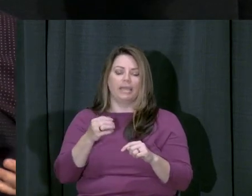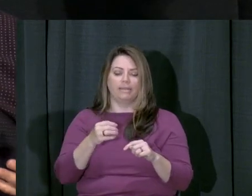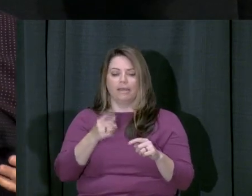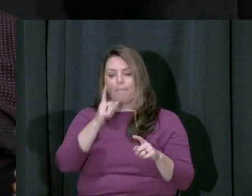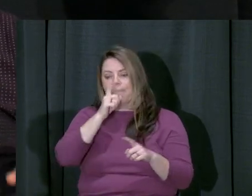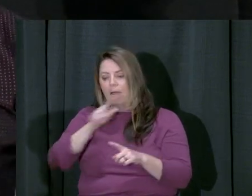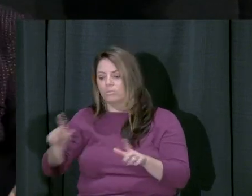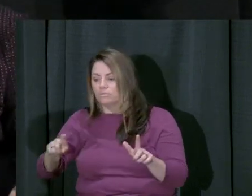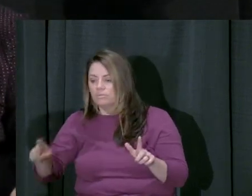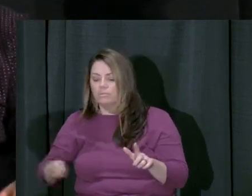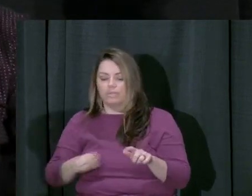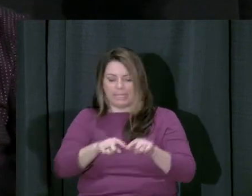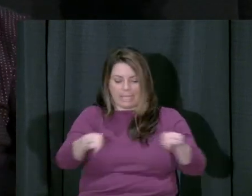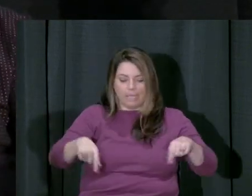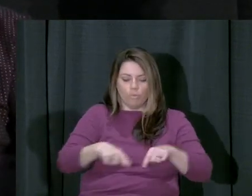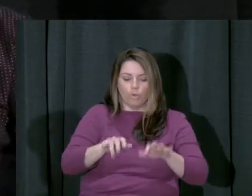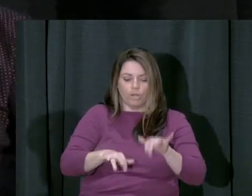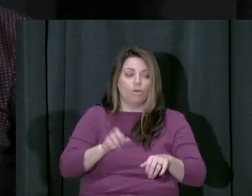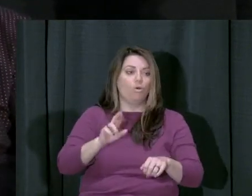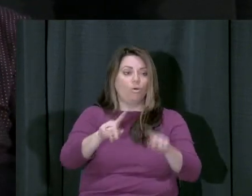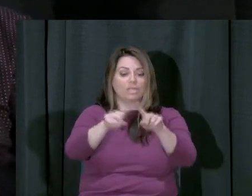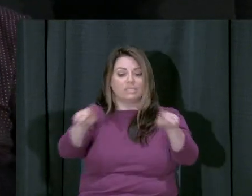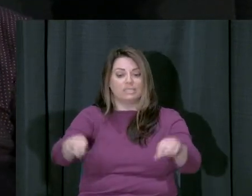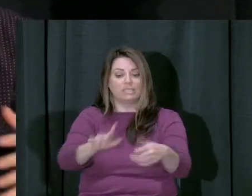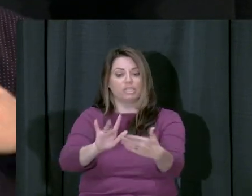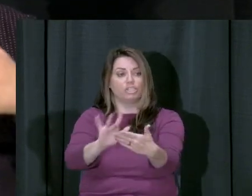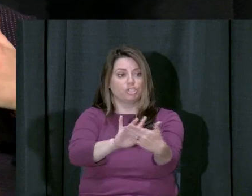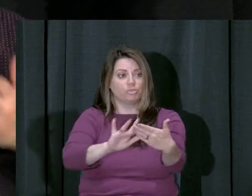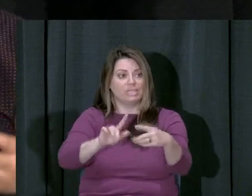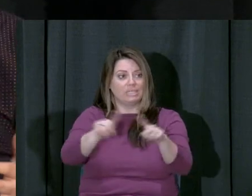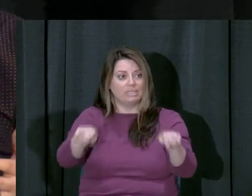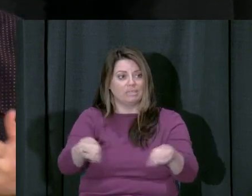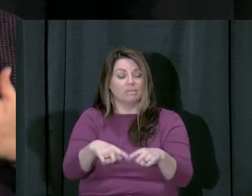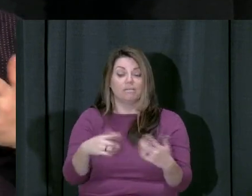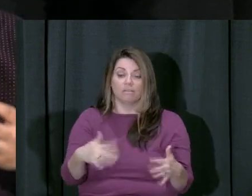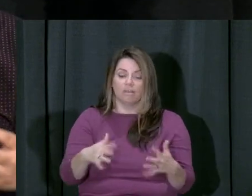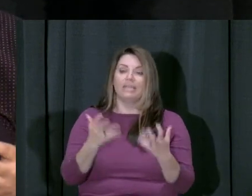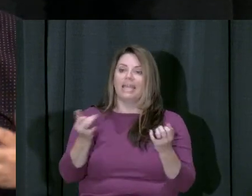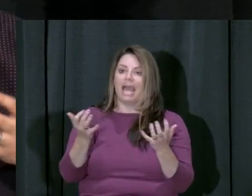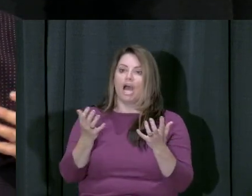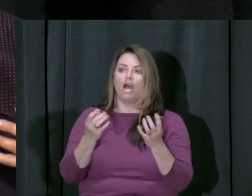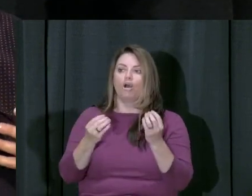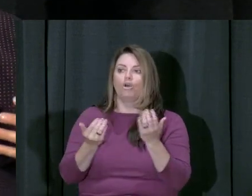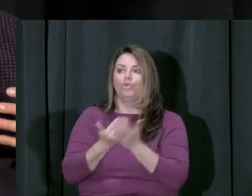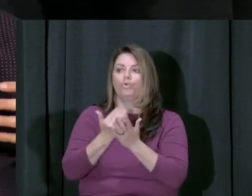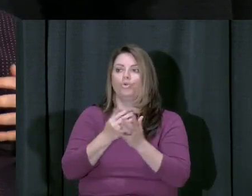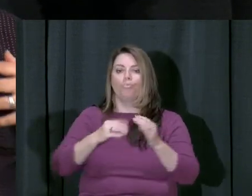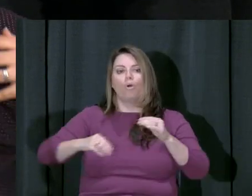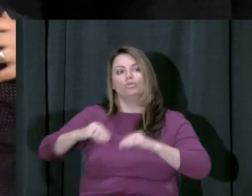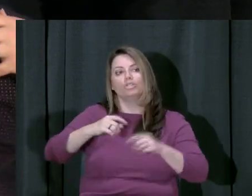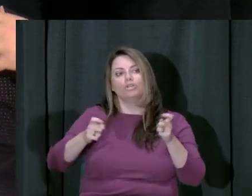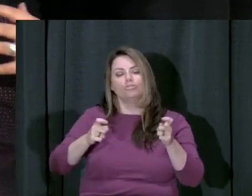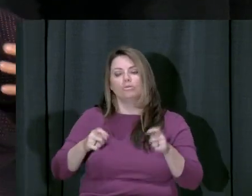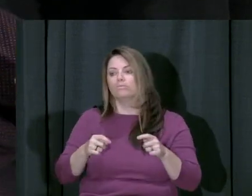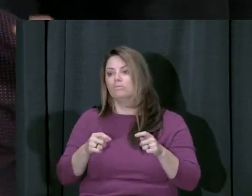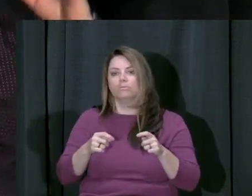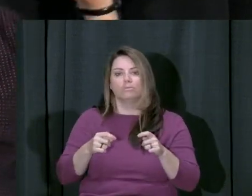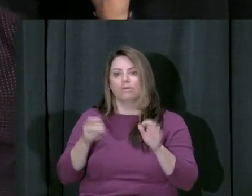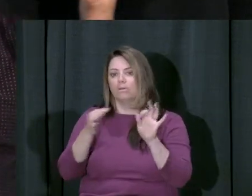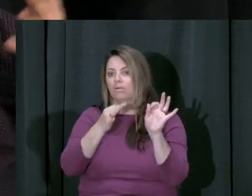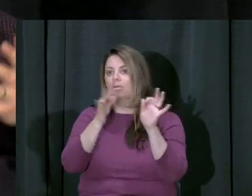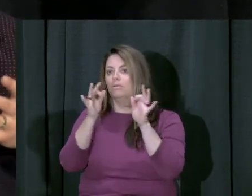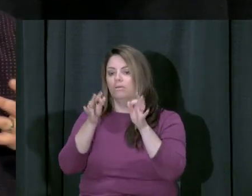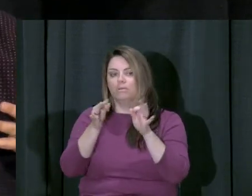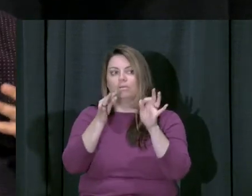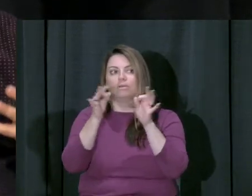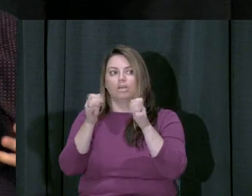or a touch screen. There's a whole new kind of realm of motion controls, gaze controls, voice controls, interactions in a